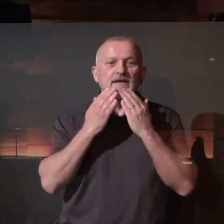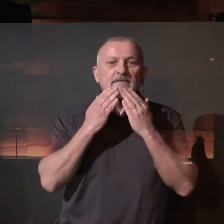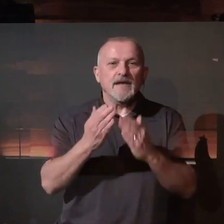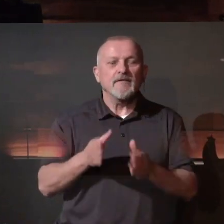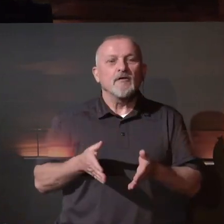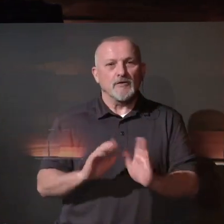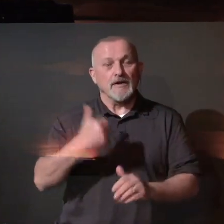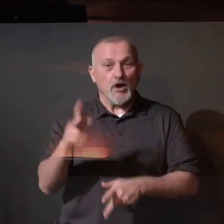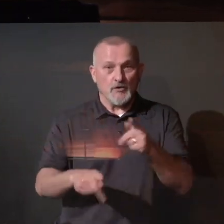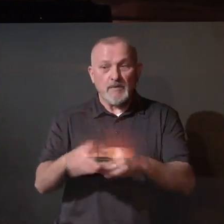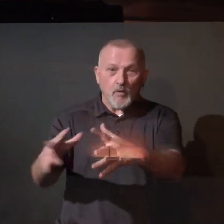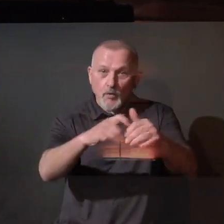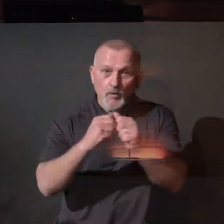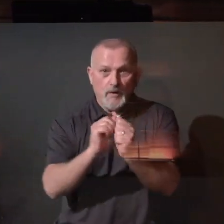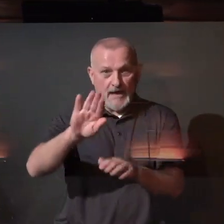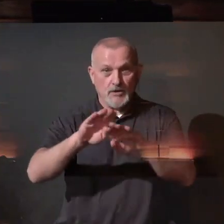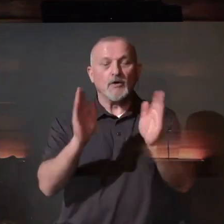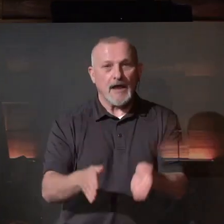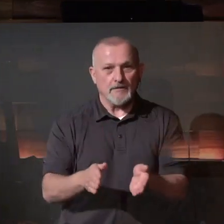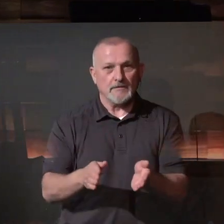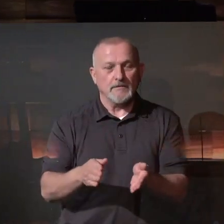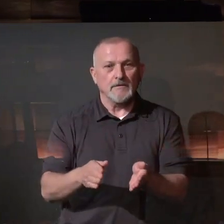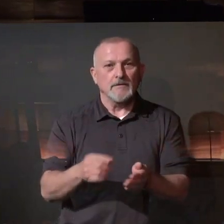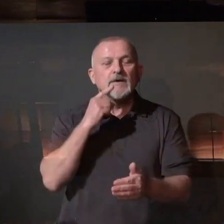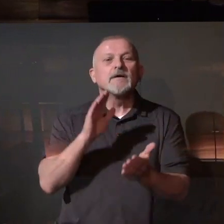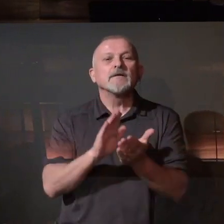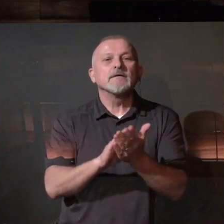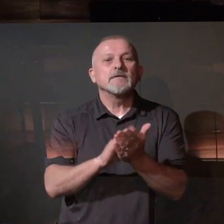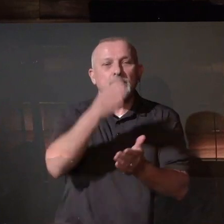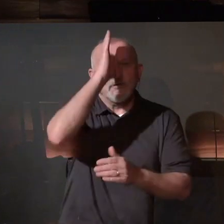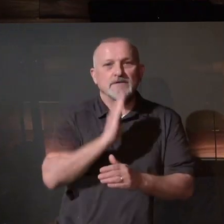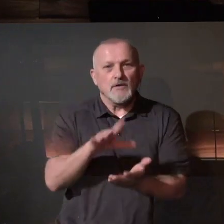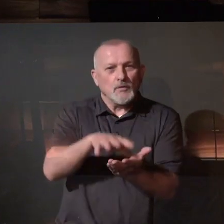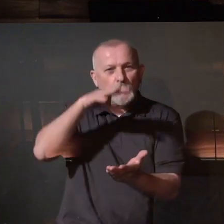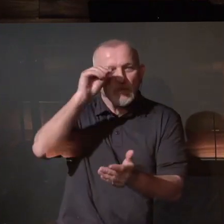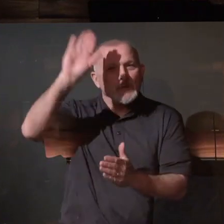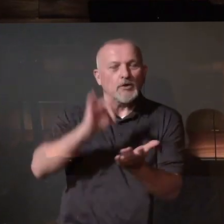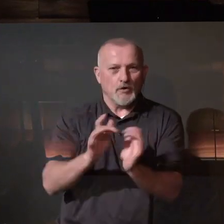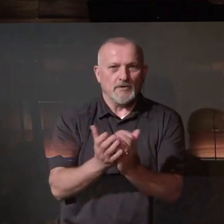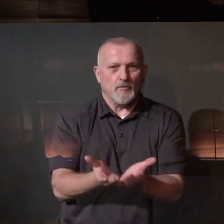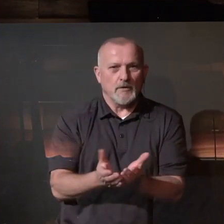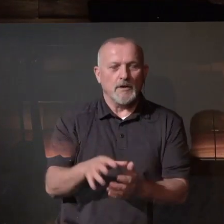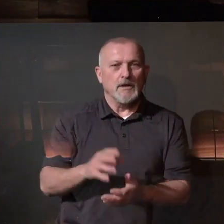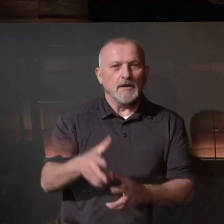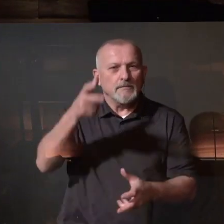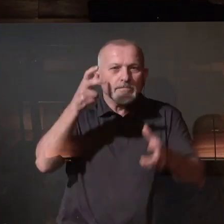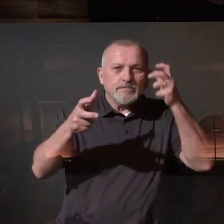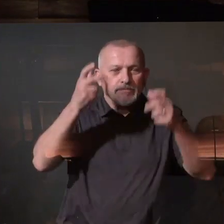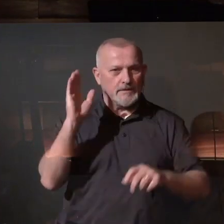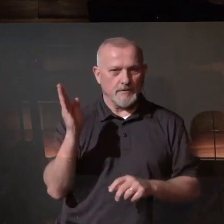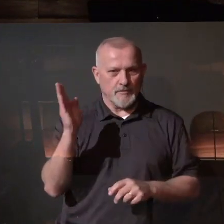gathering with your family and your friends to praise God and to learn His Word and listen to the preaching this morning.